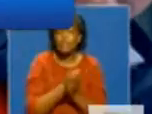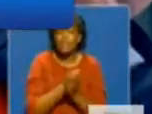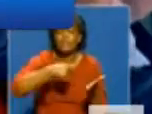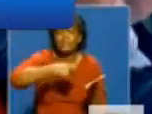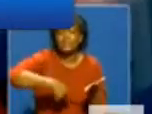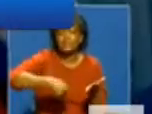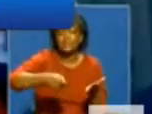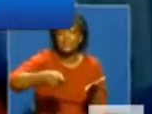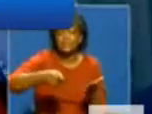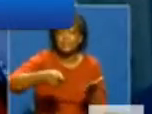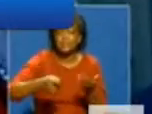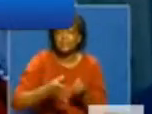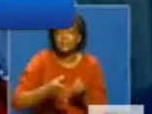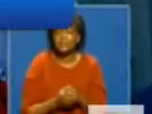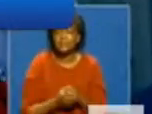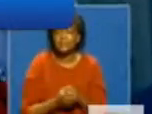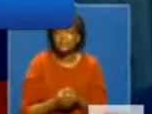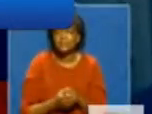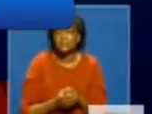undue